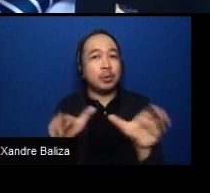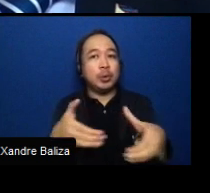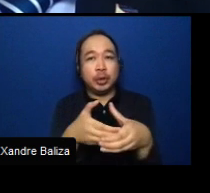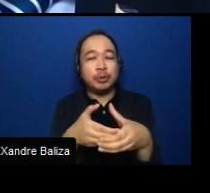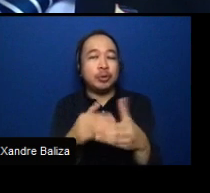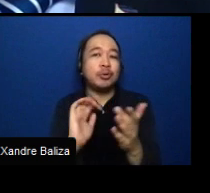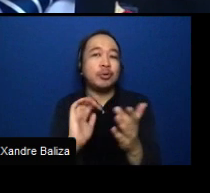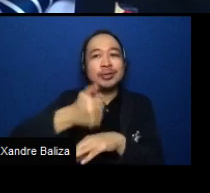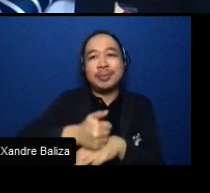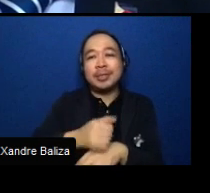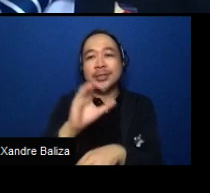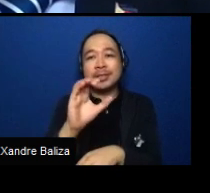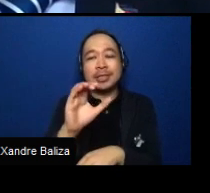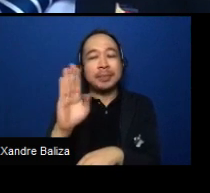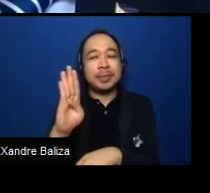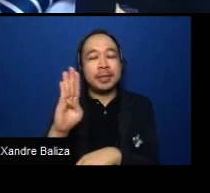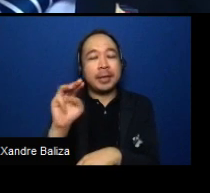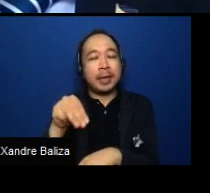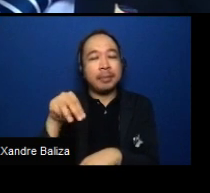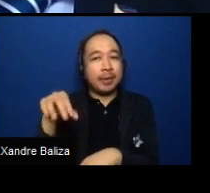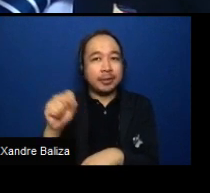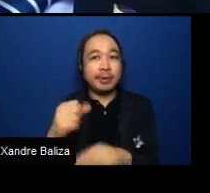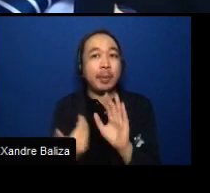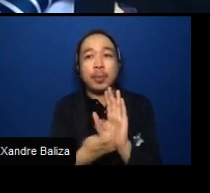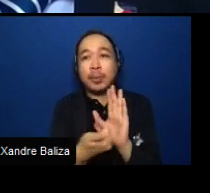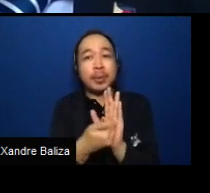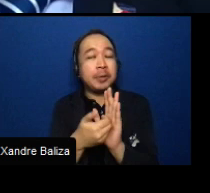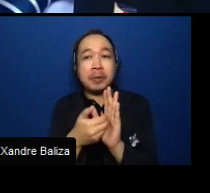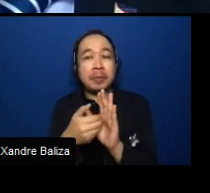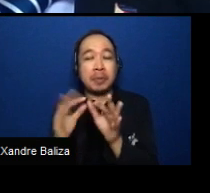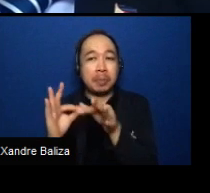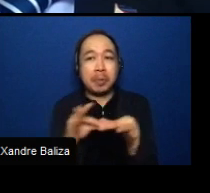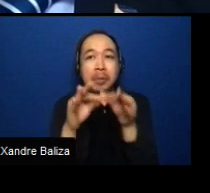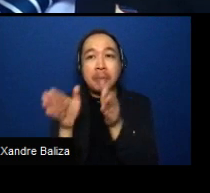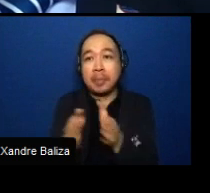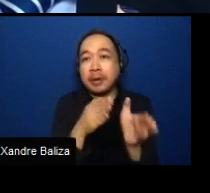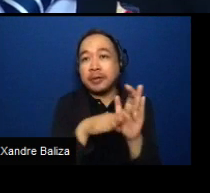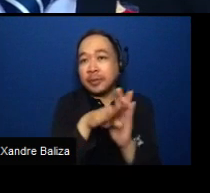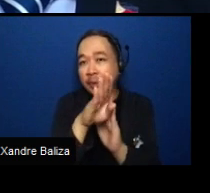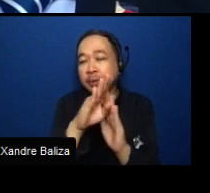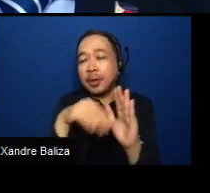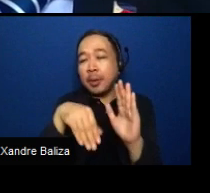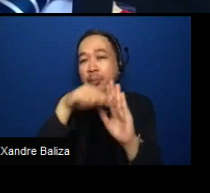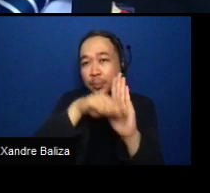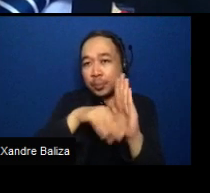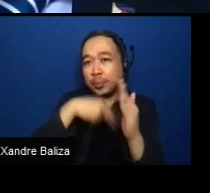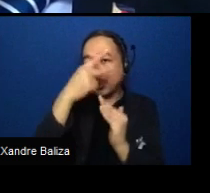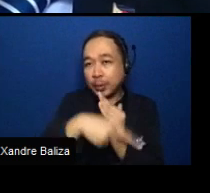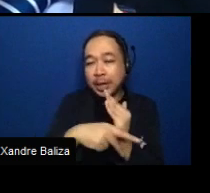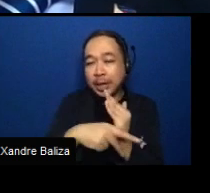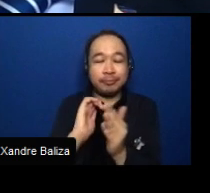Local Database Evidence-Based Development Planning, Program Implementation, and